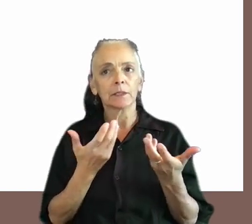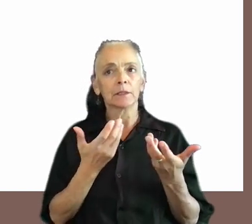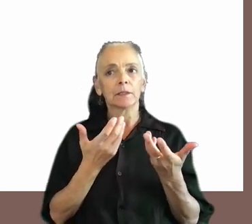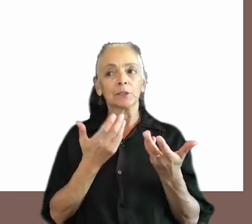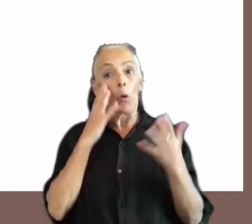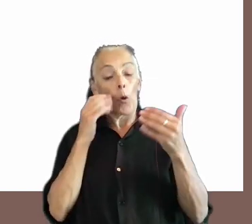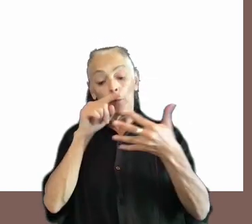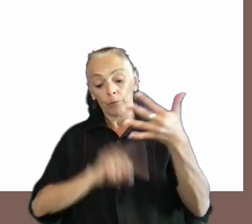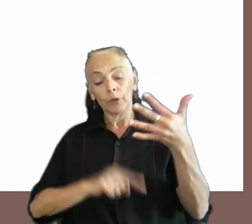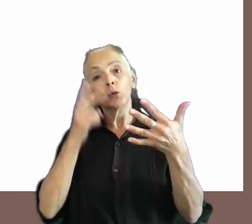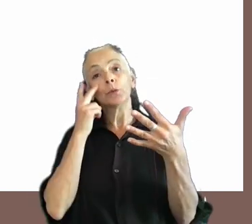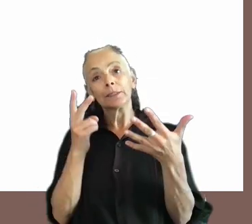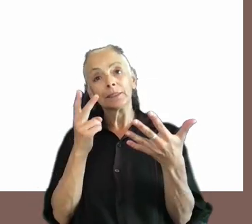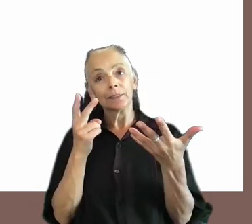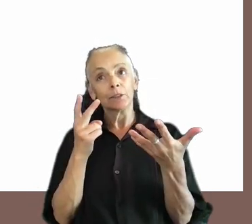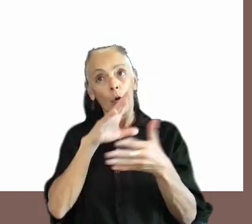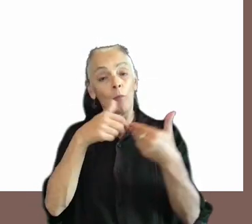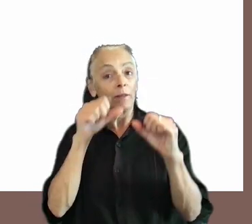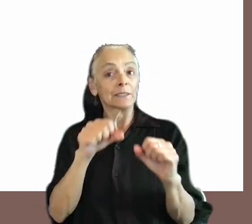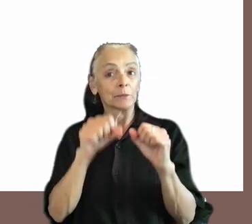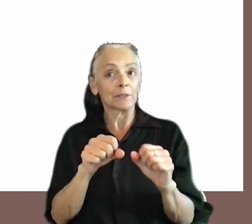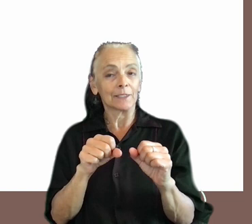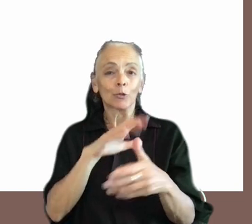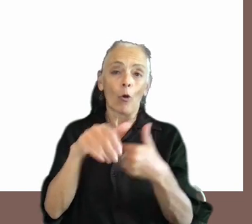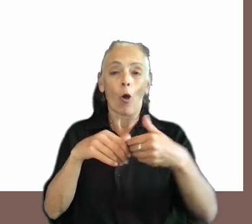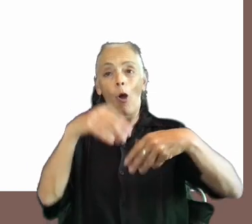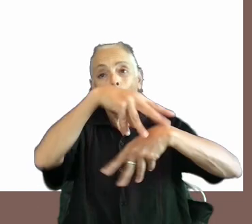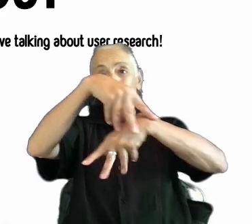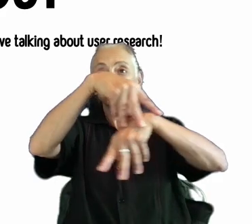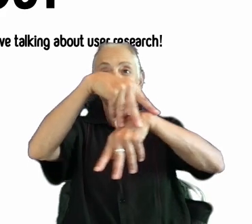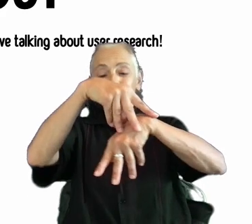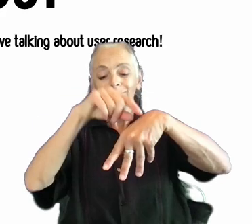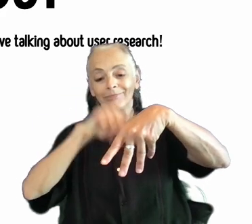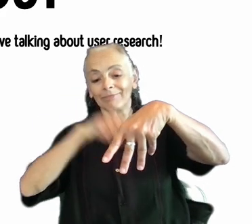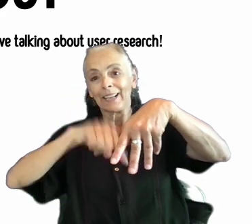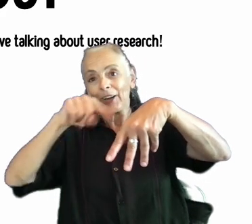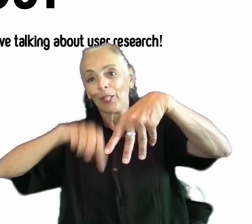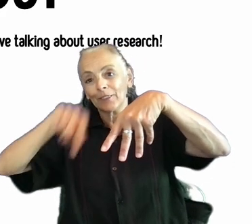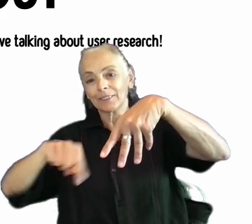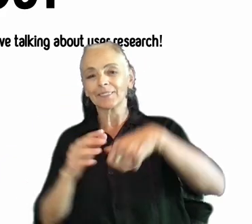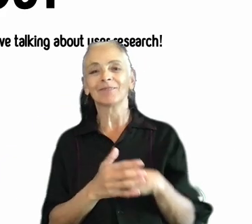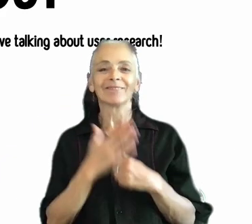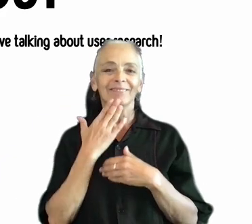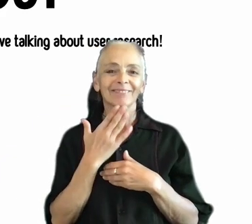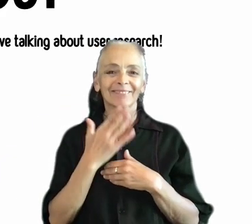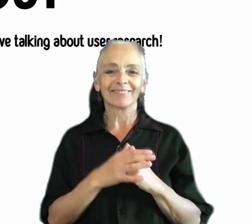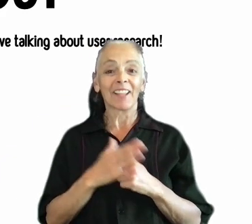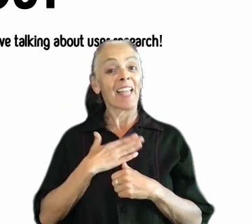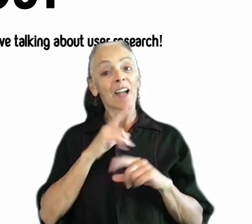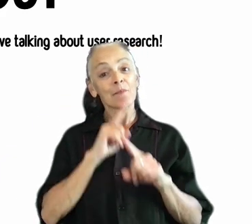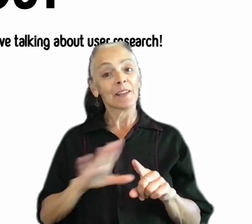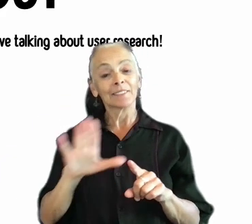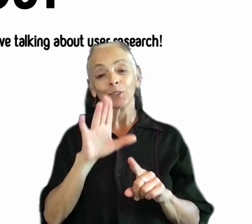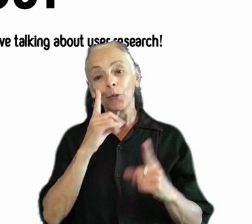all the possibilities or as i like to say all the tentacles of the octopus thank you i'm happy happy to answer your